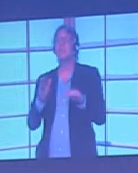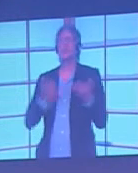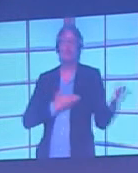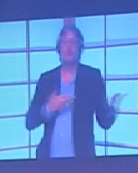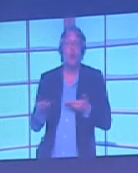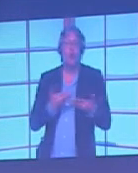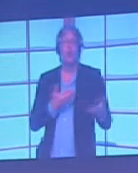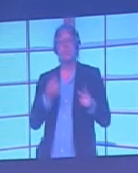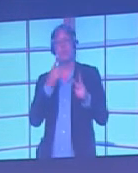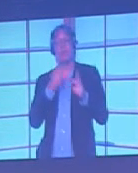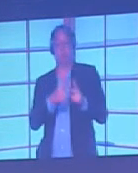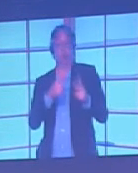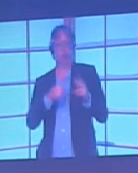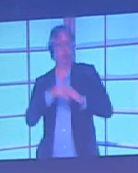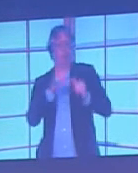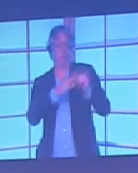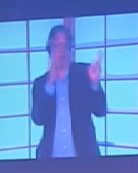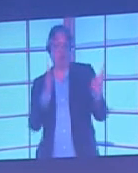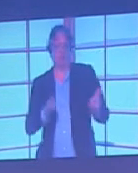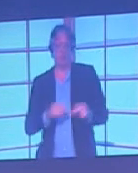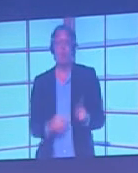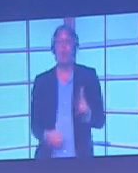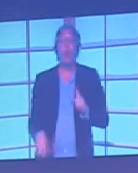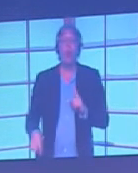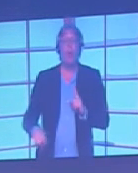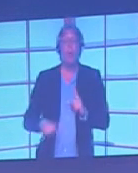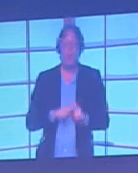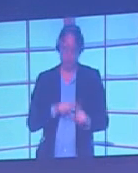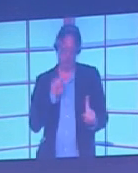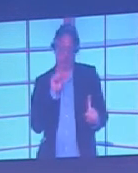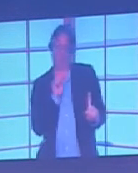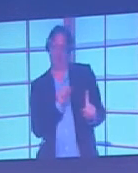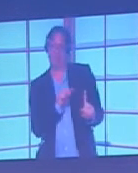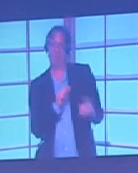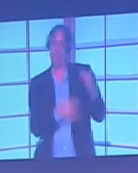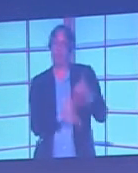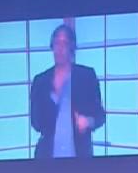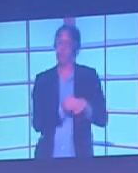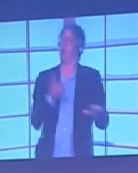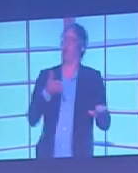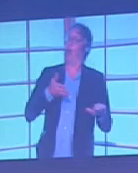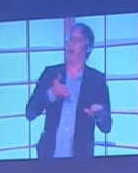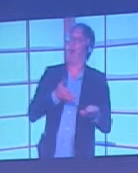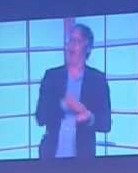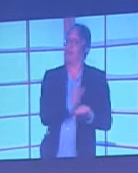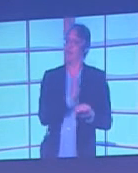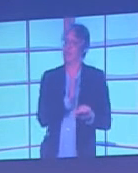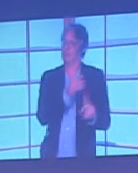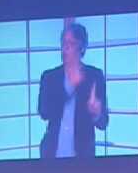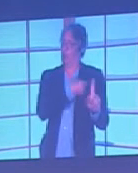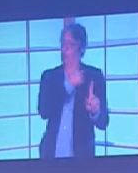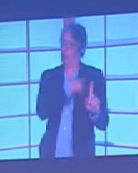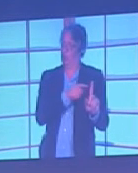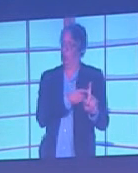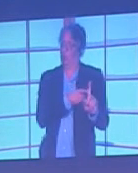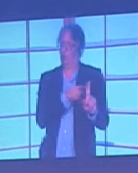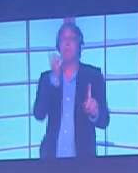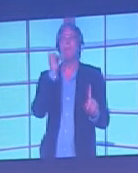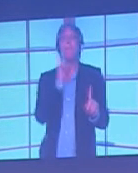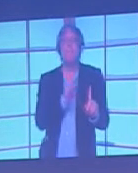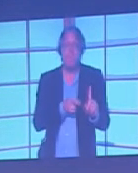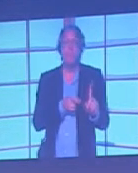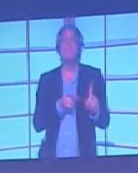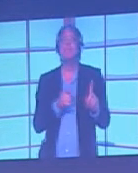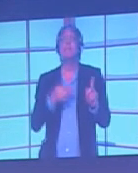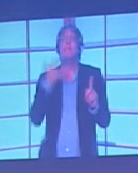services. And further, that disability access officer will regularly meet and collaborate with all of